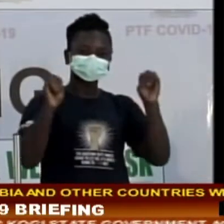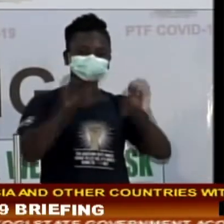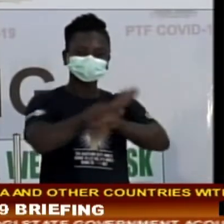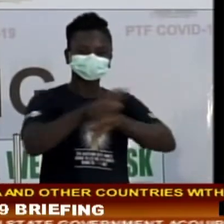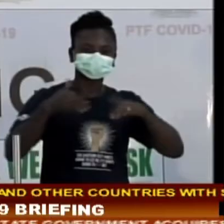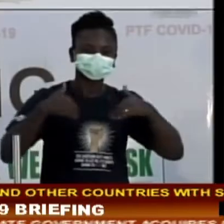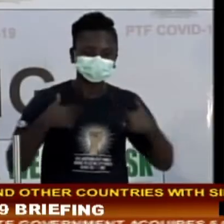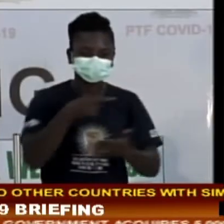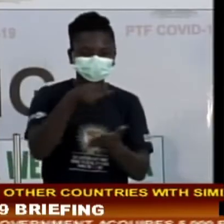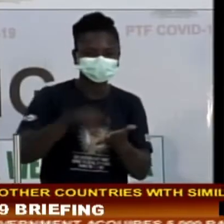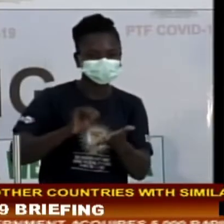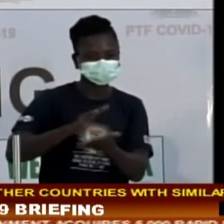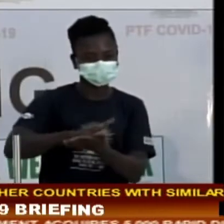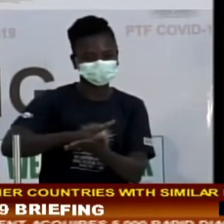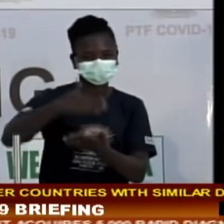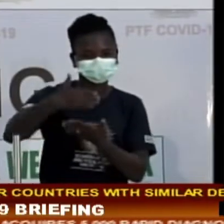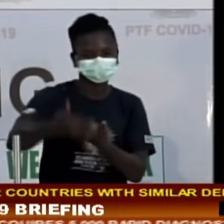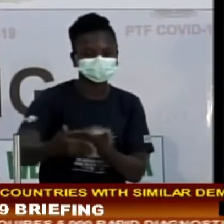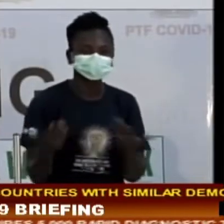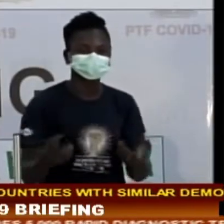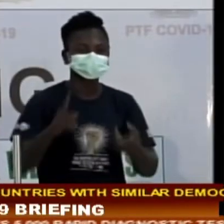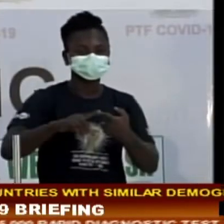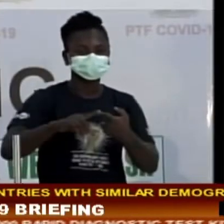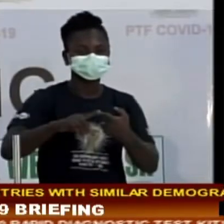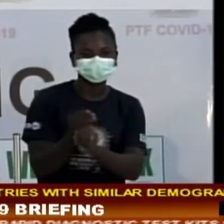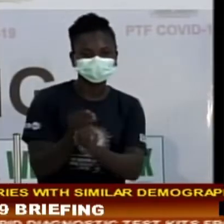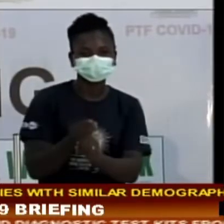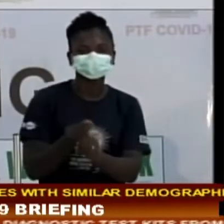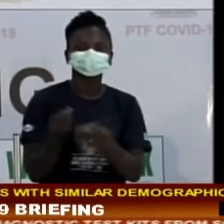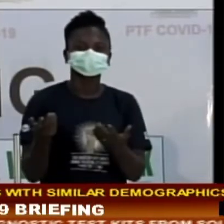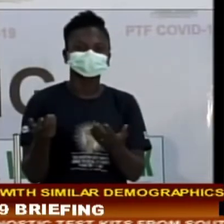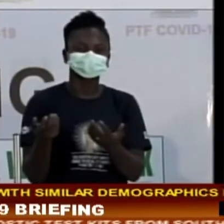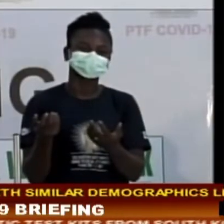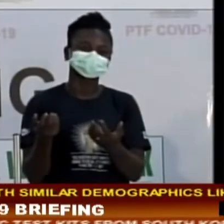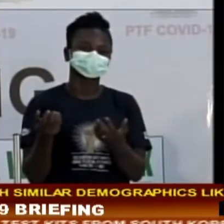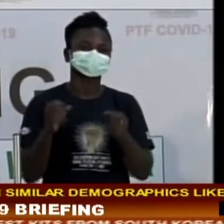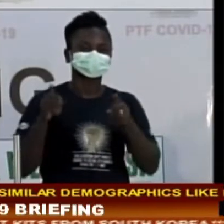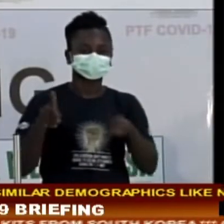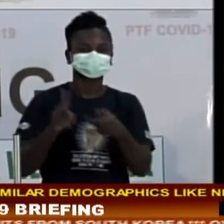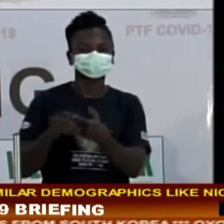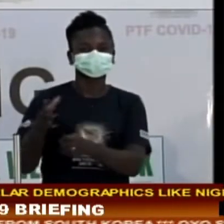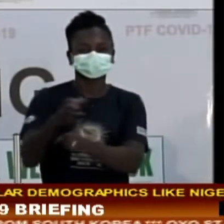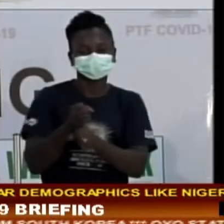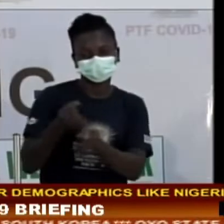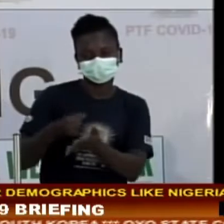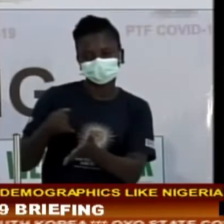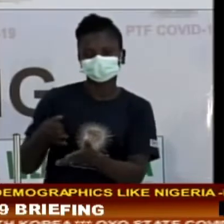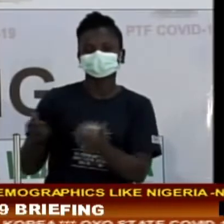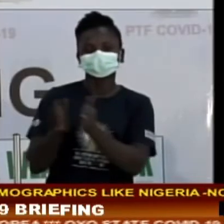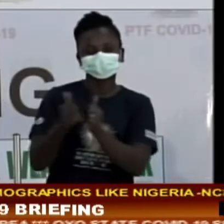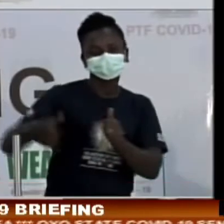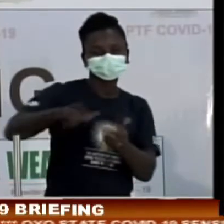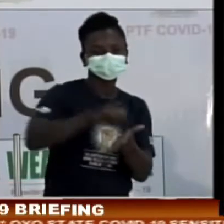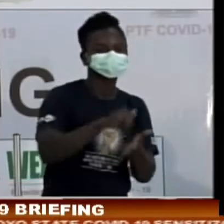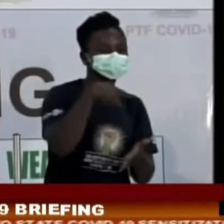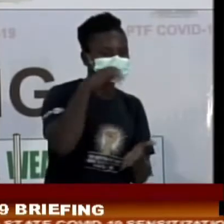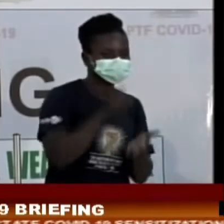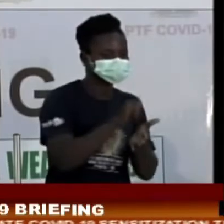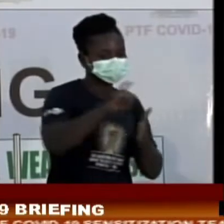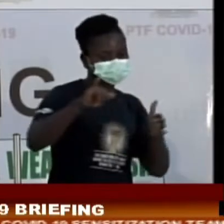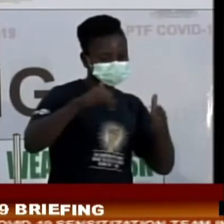tablets and laptops to make an acquisition with alongside those who say they have and we're trying to do that make